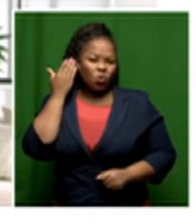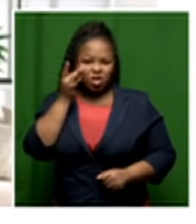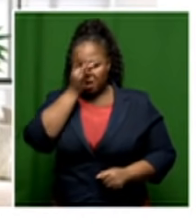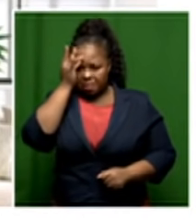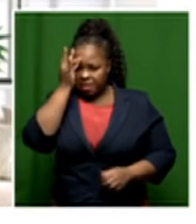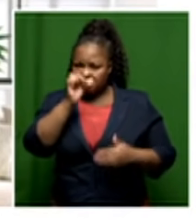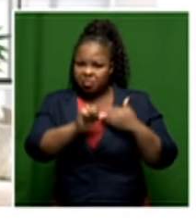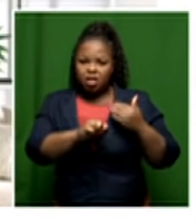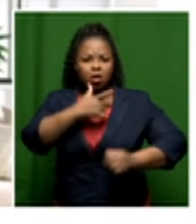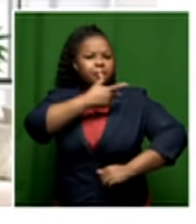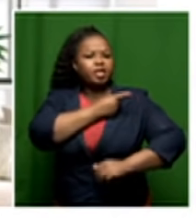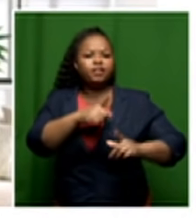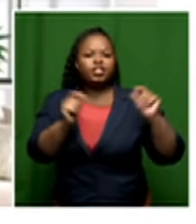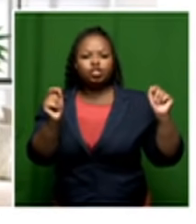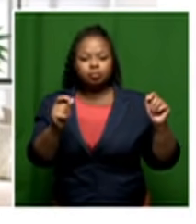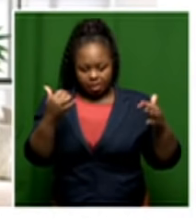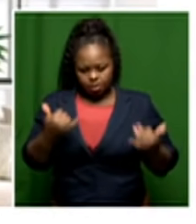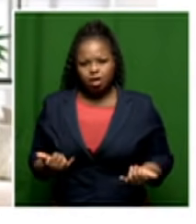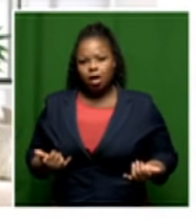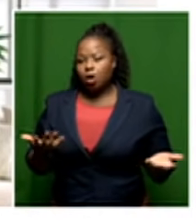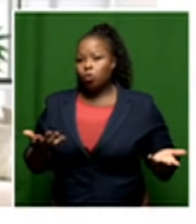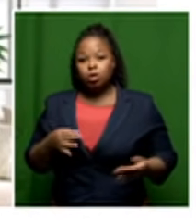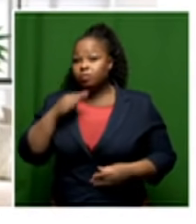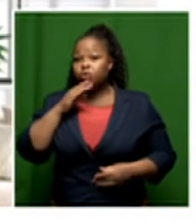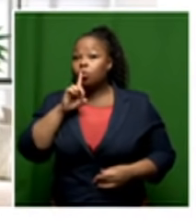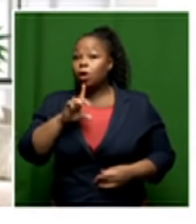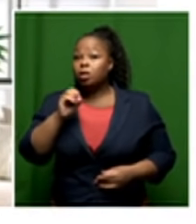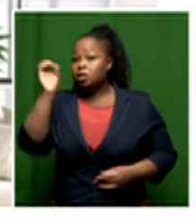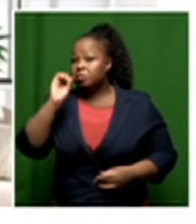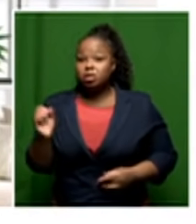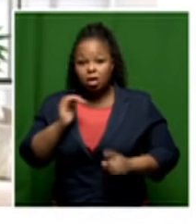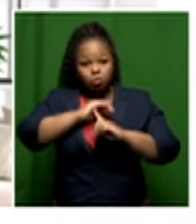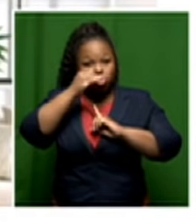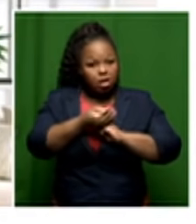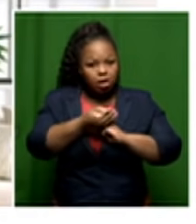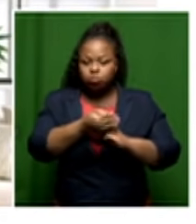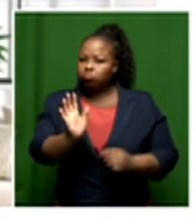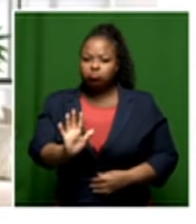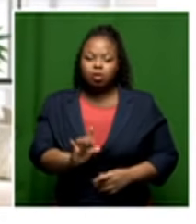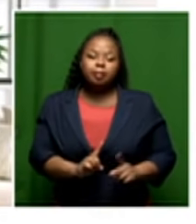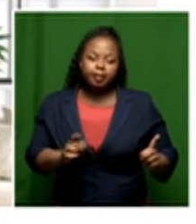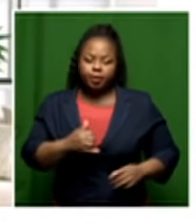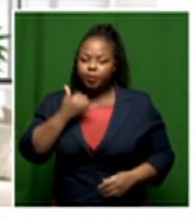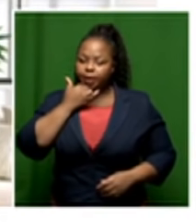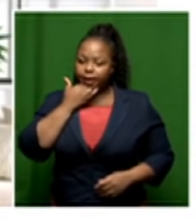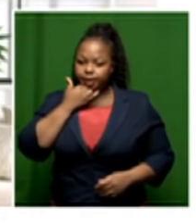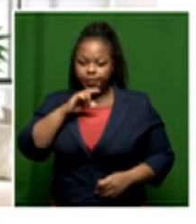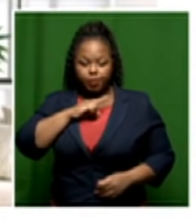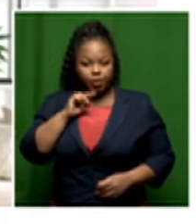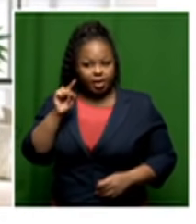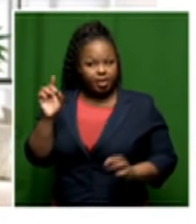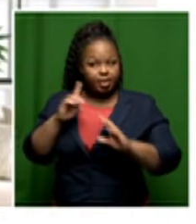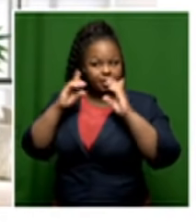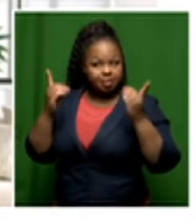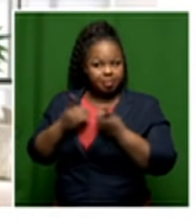but obviously, that was not 100% protection. But we are also happy that the statement from the department